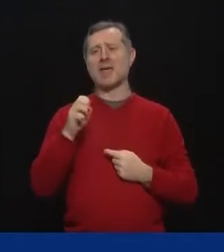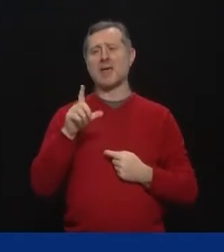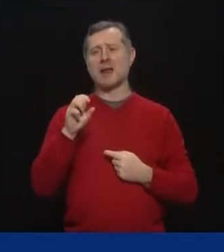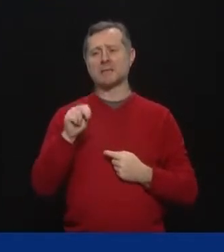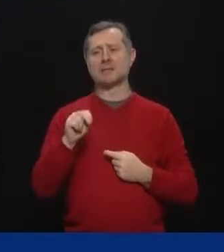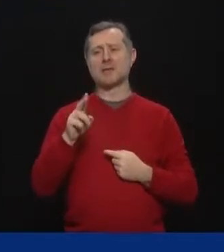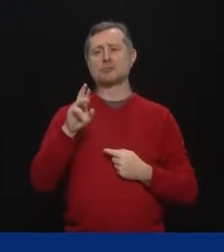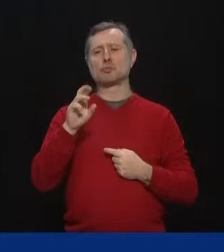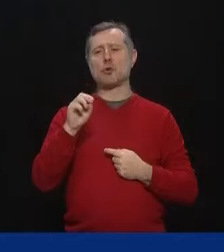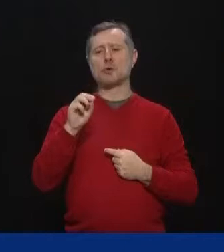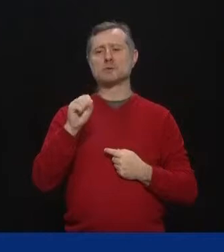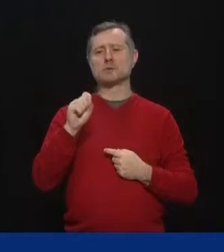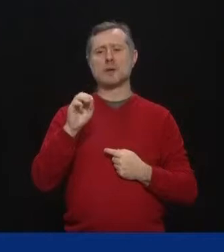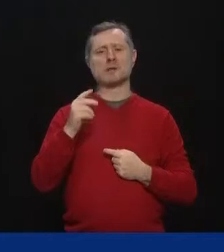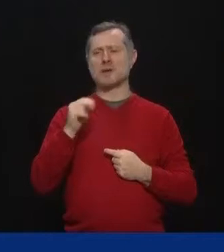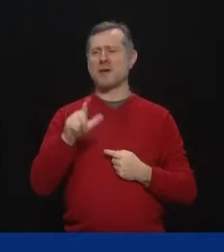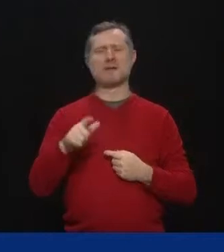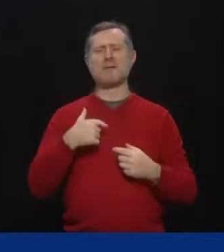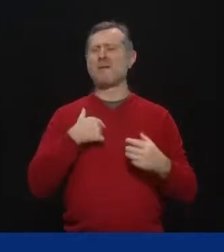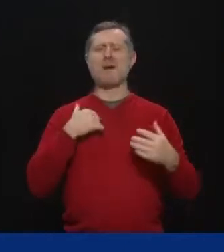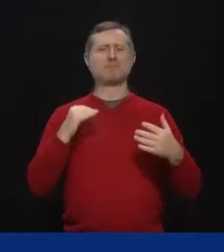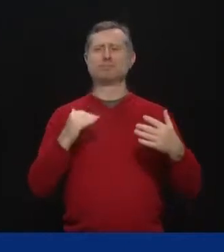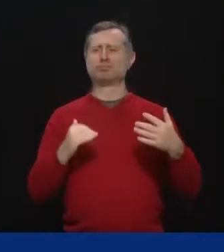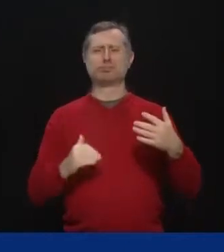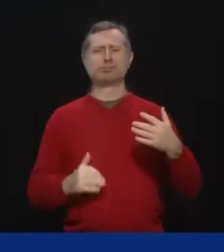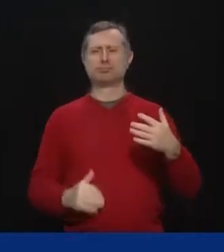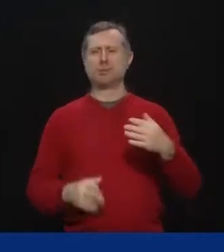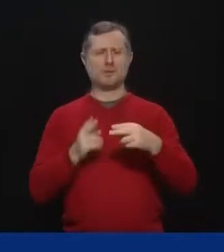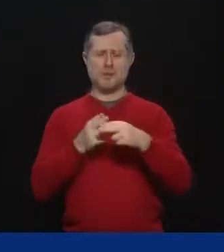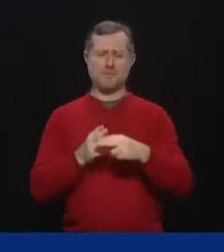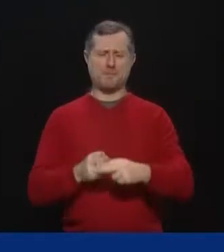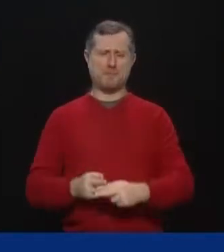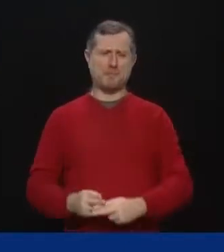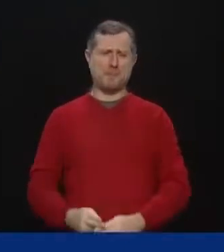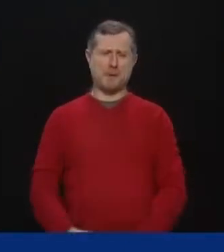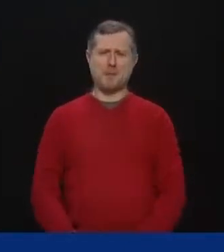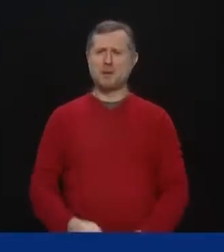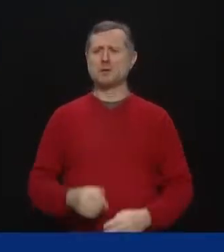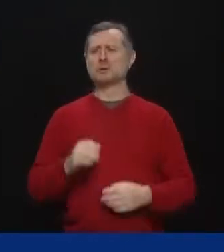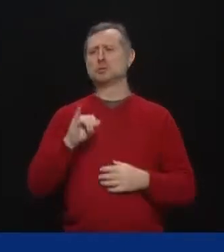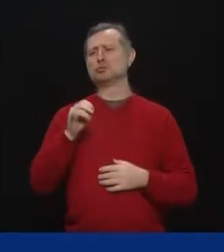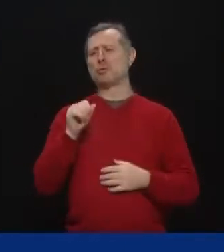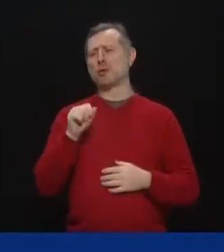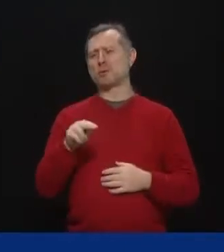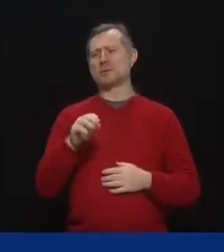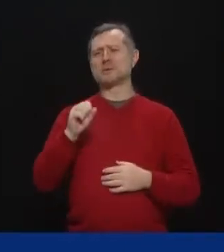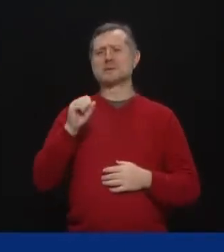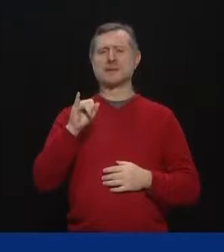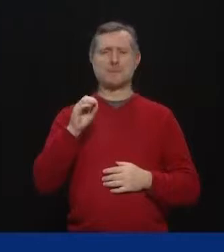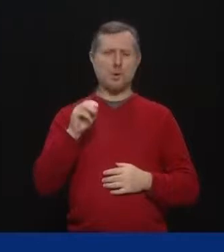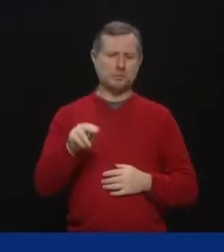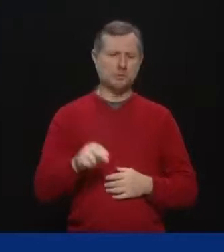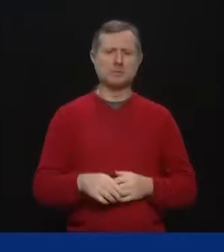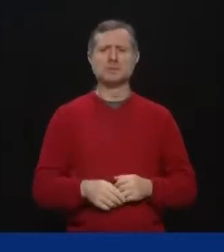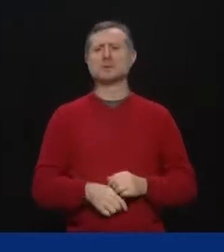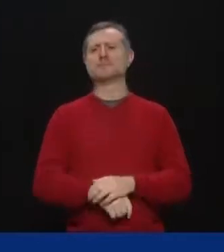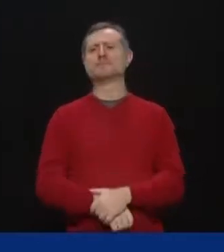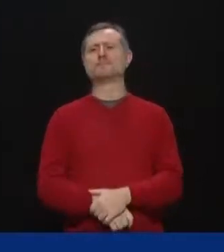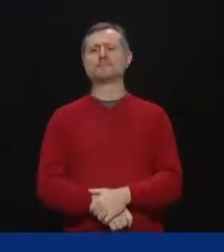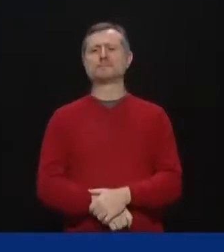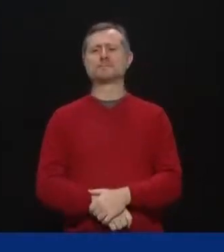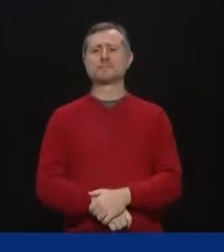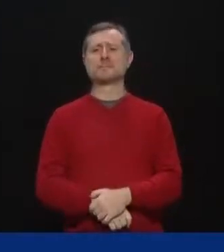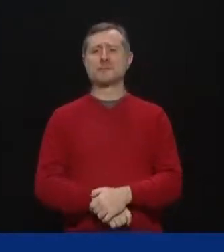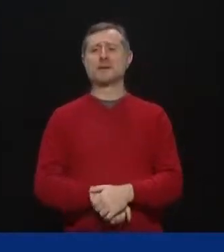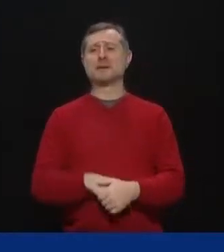Carolyn Rivera. It's really long. Okay. Joanne Simon's here, Carolina. Okay. Oh my goodness. All right. We have the entire assembly